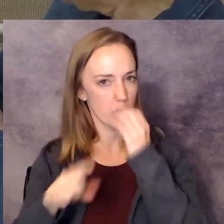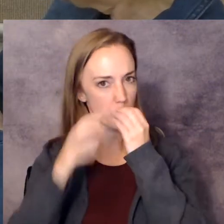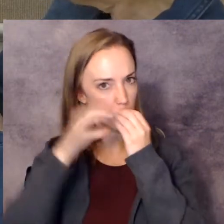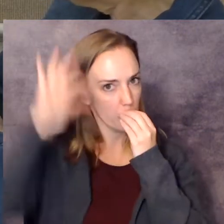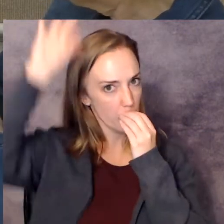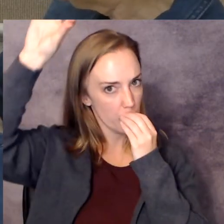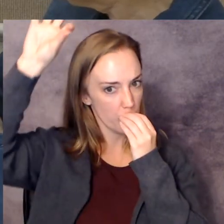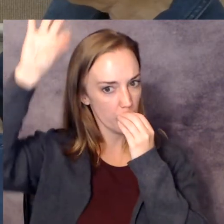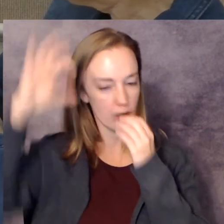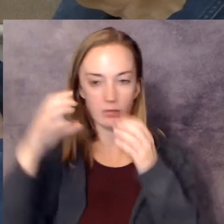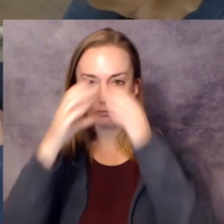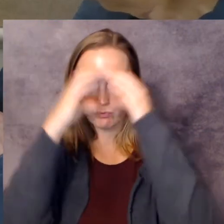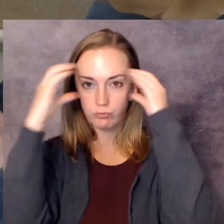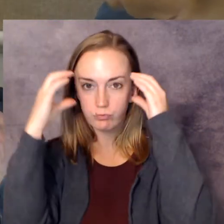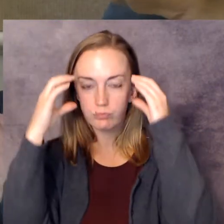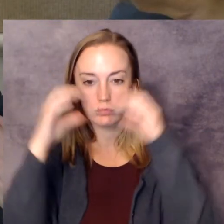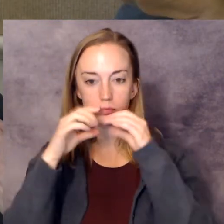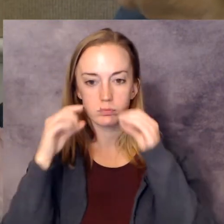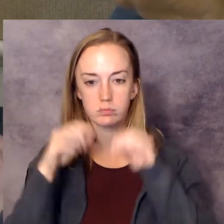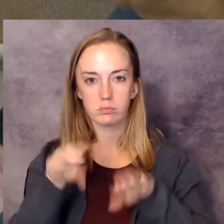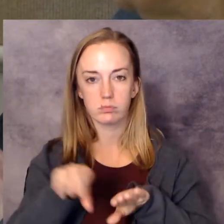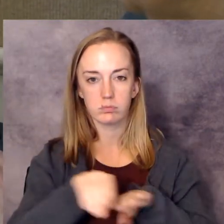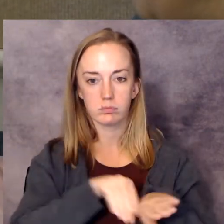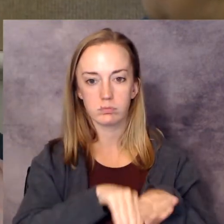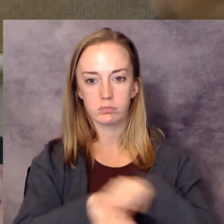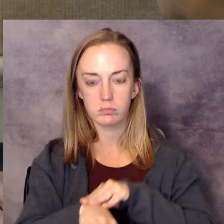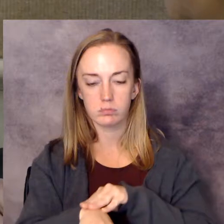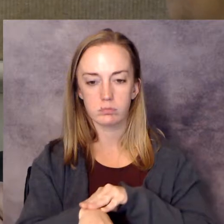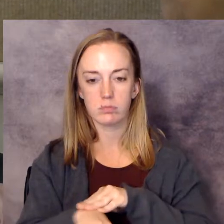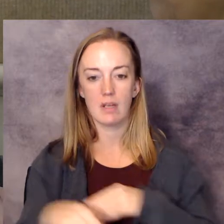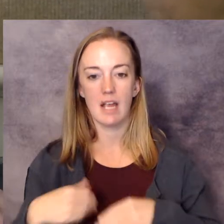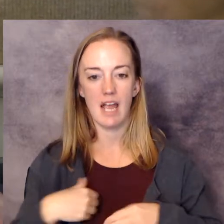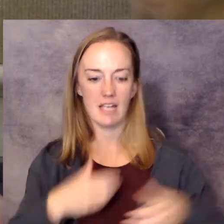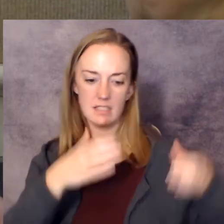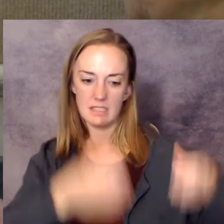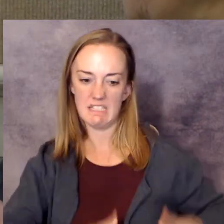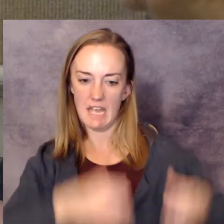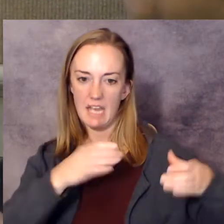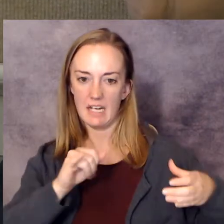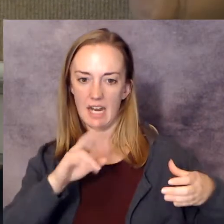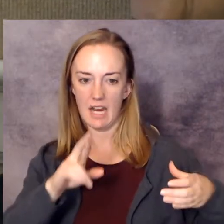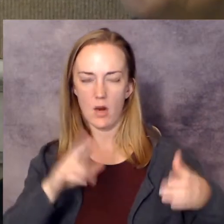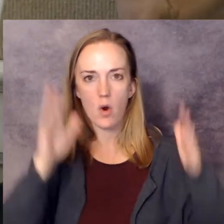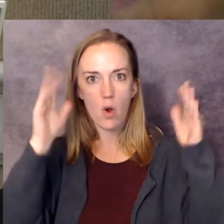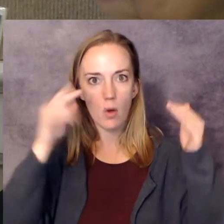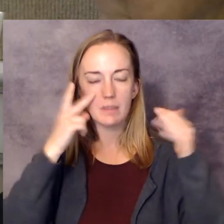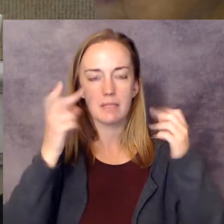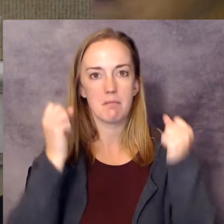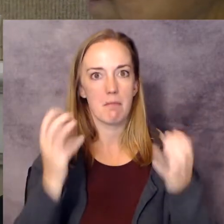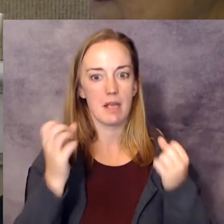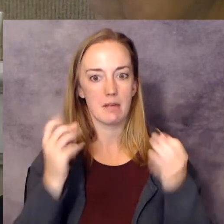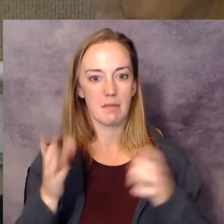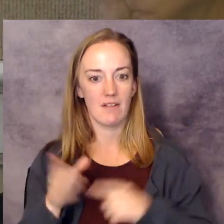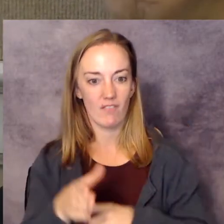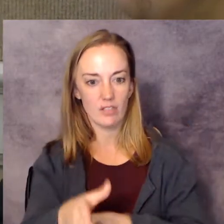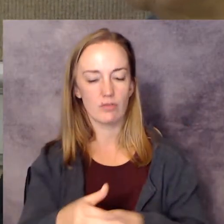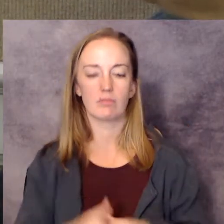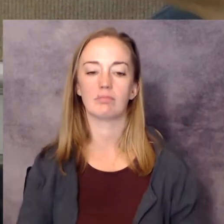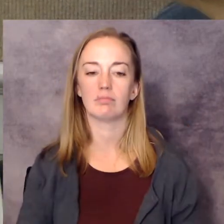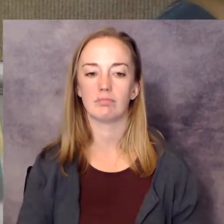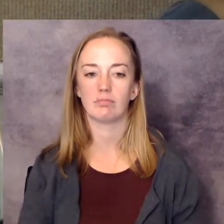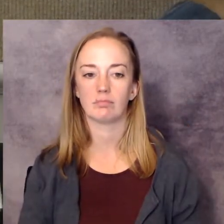on a mask and fins. He has a tank full of air. He hopes to see lots and lots of fish.